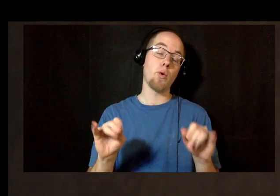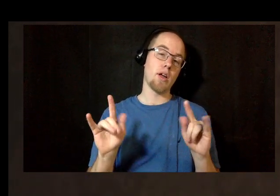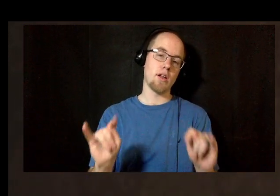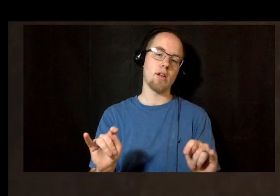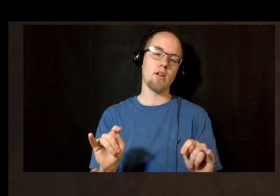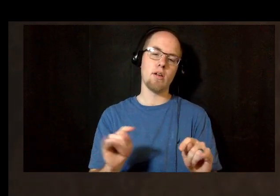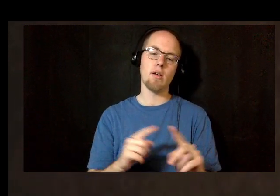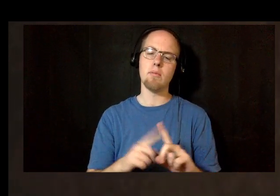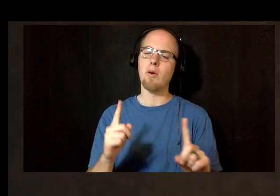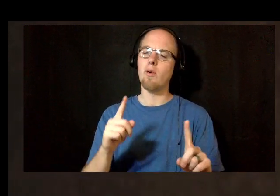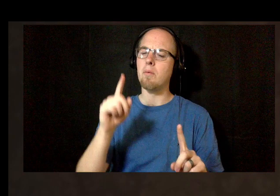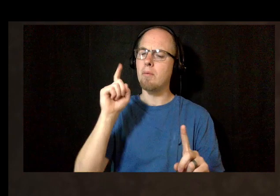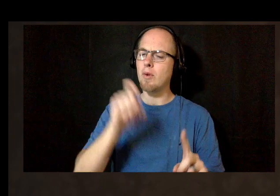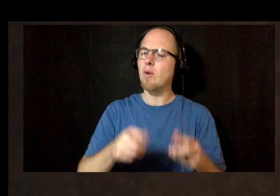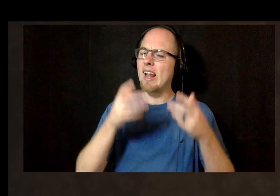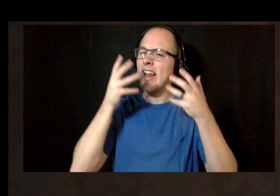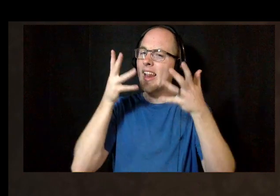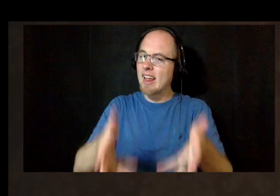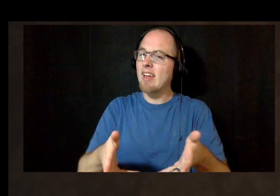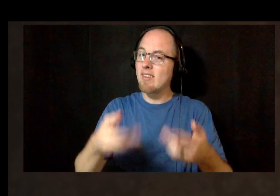But must we leave a legacy?